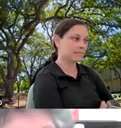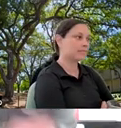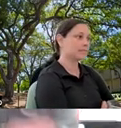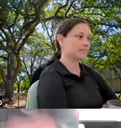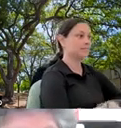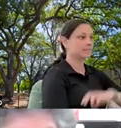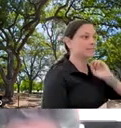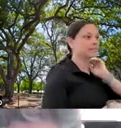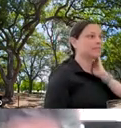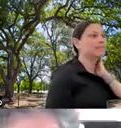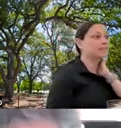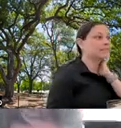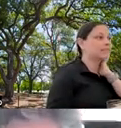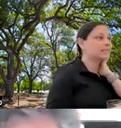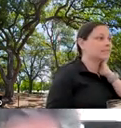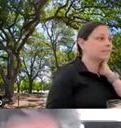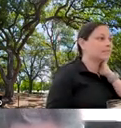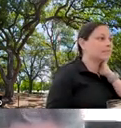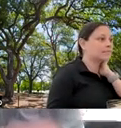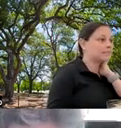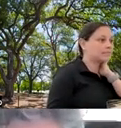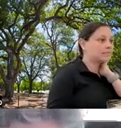included in their analysis yet.